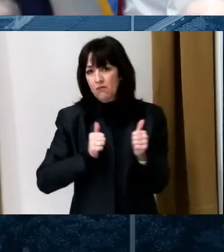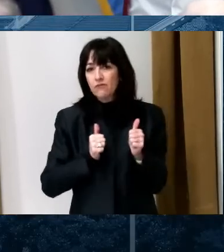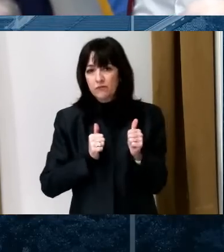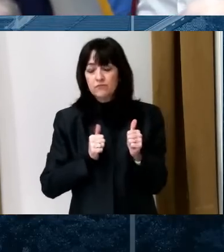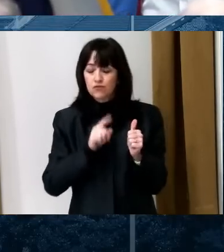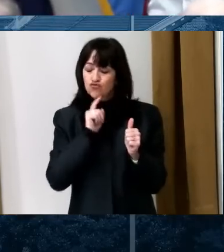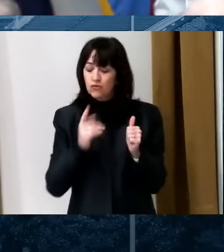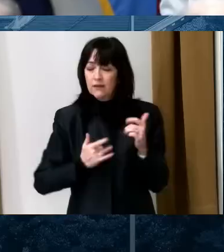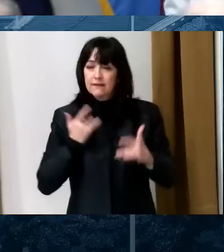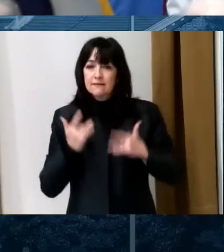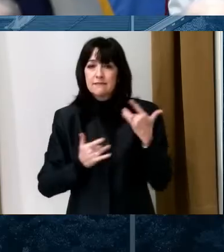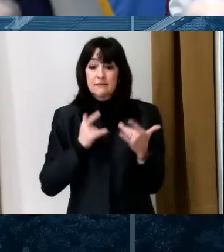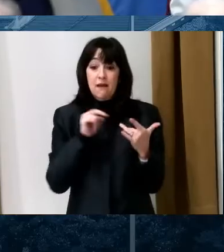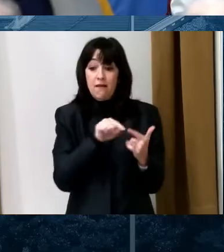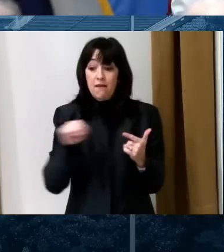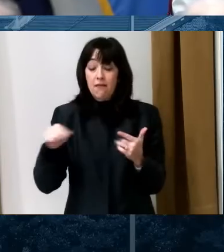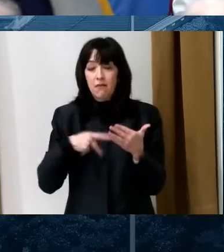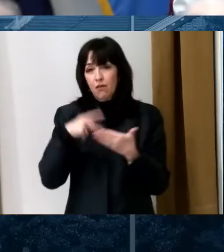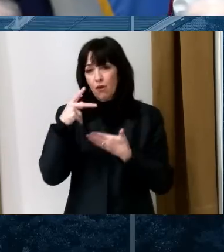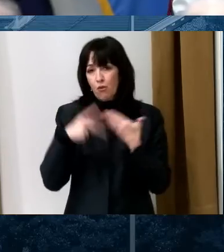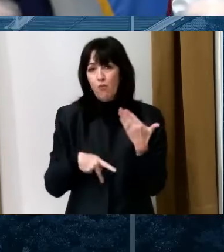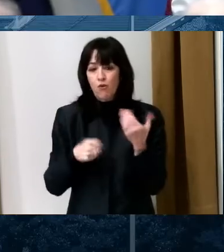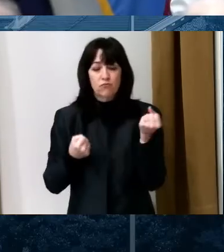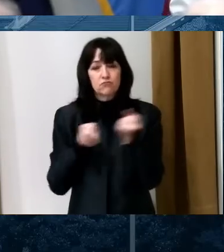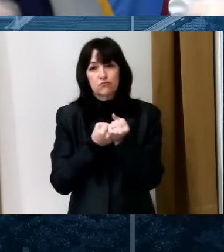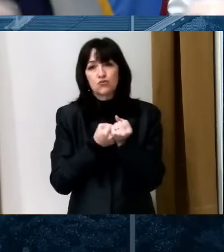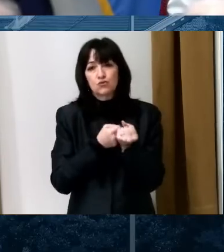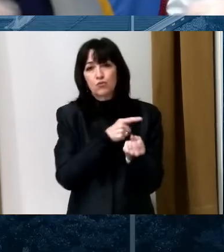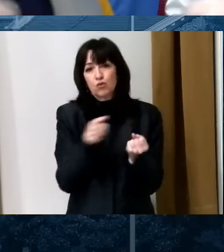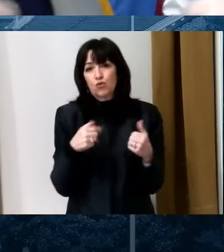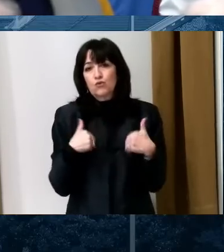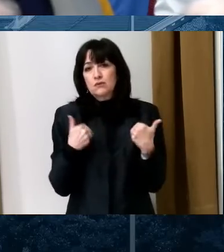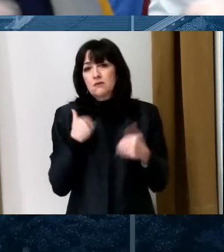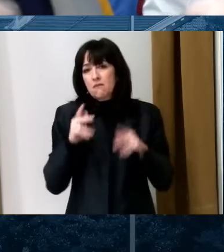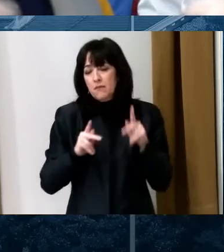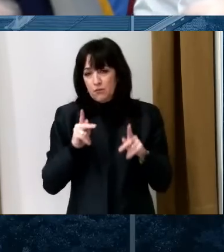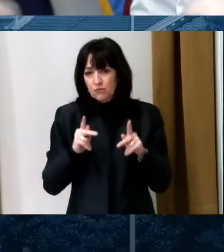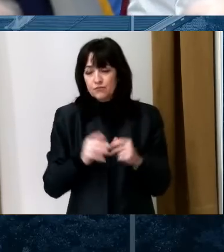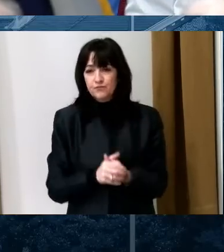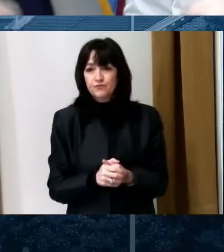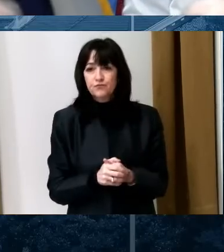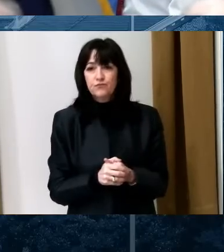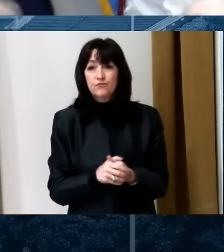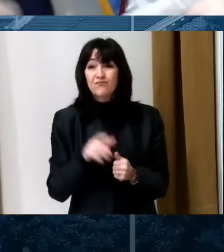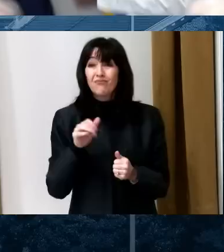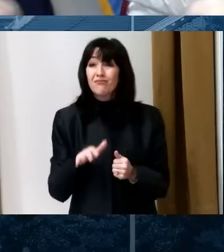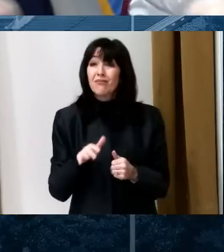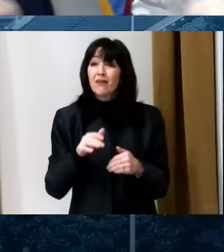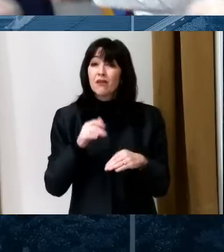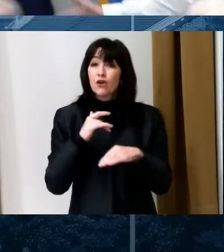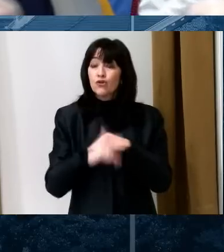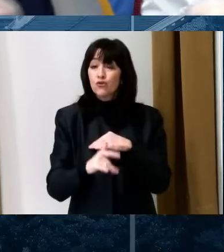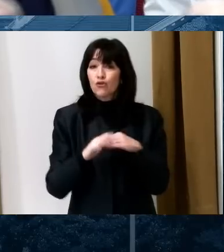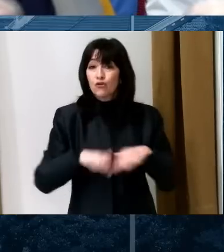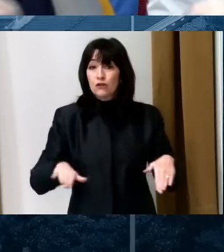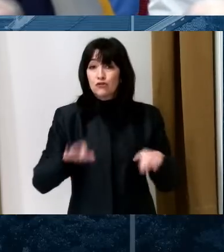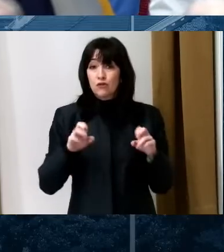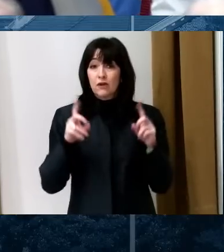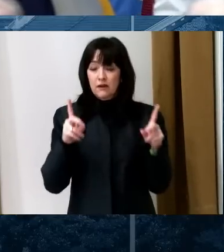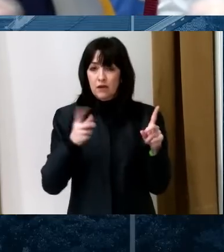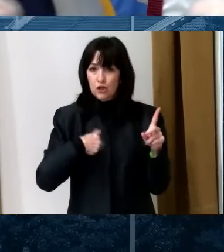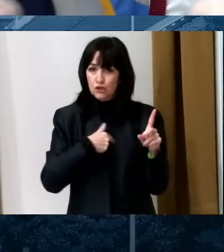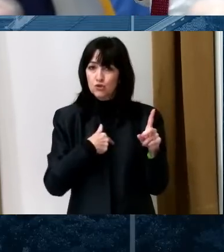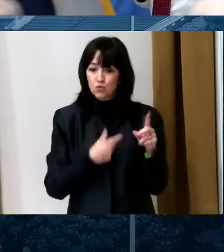We're really excited about big moves here with early childhood education. You can see we've increased